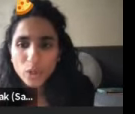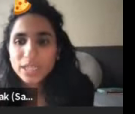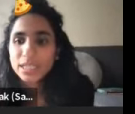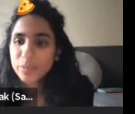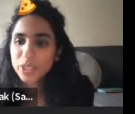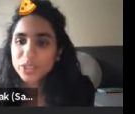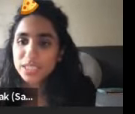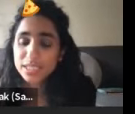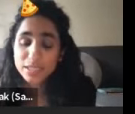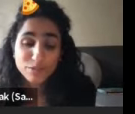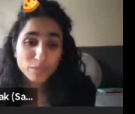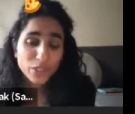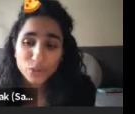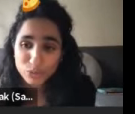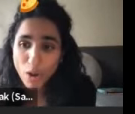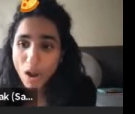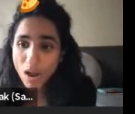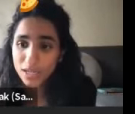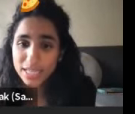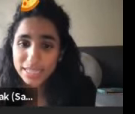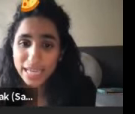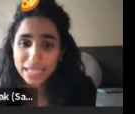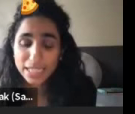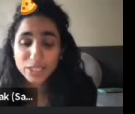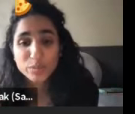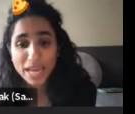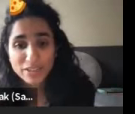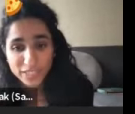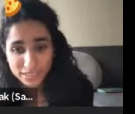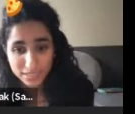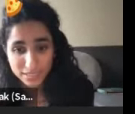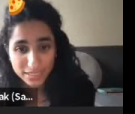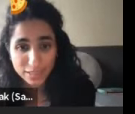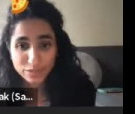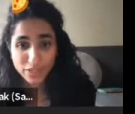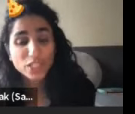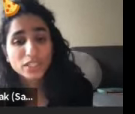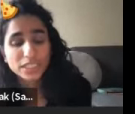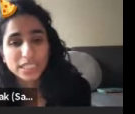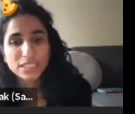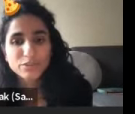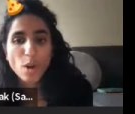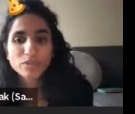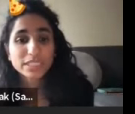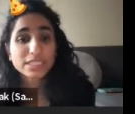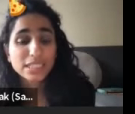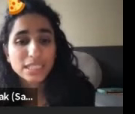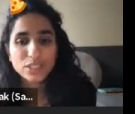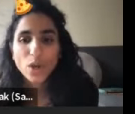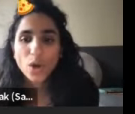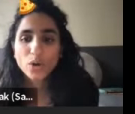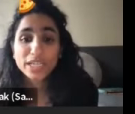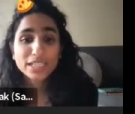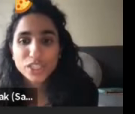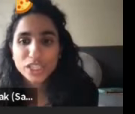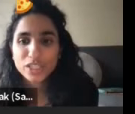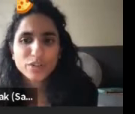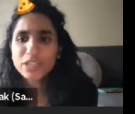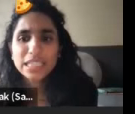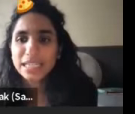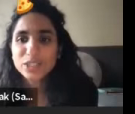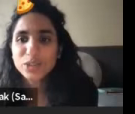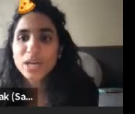is important because if something goes wrong, then it could manifest itself externally in the form of a disease or a